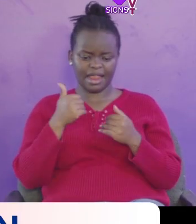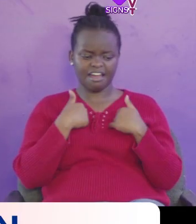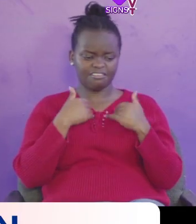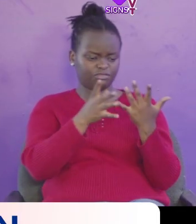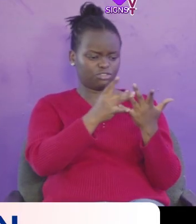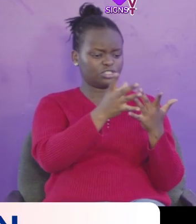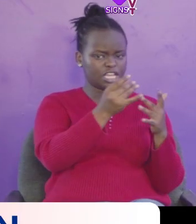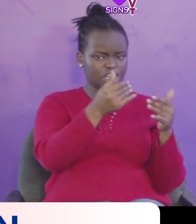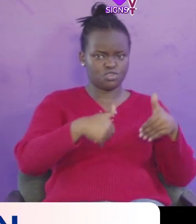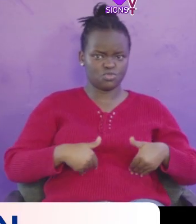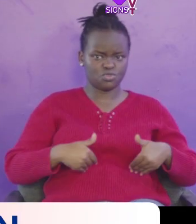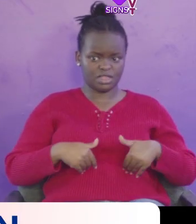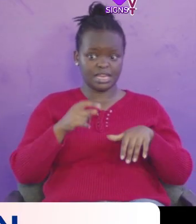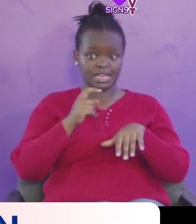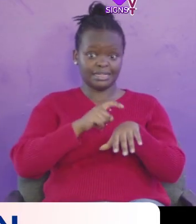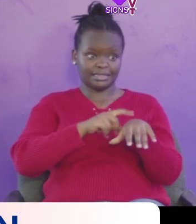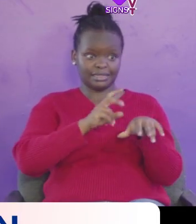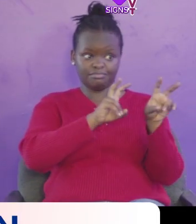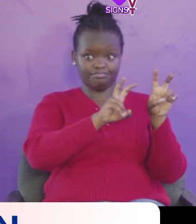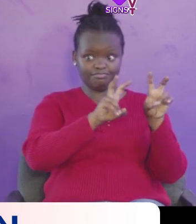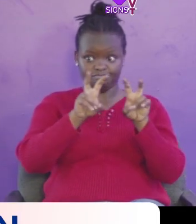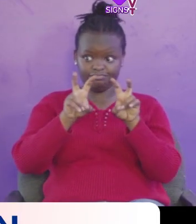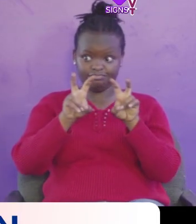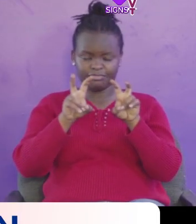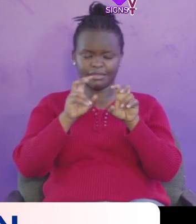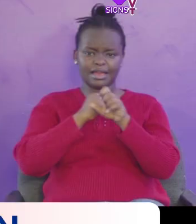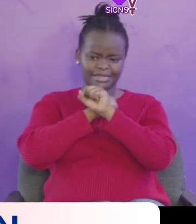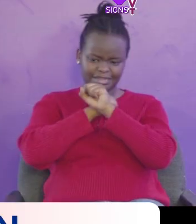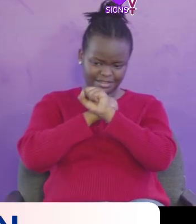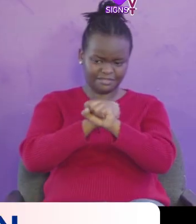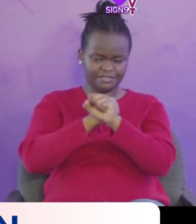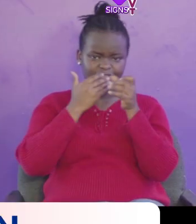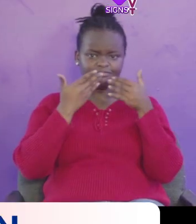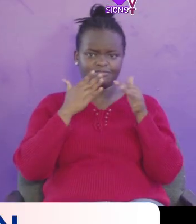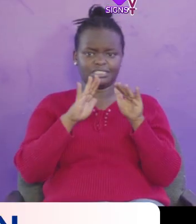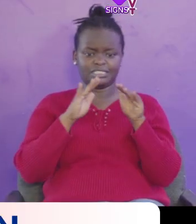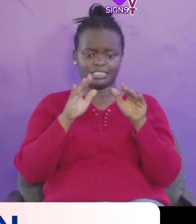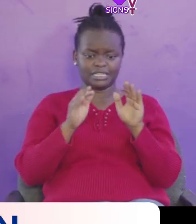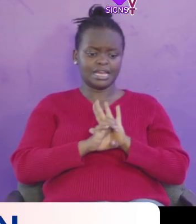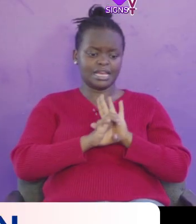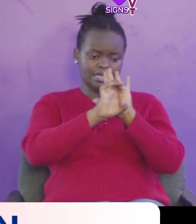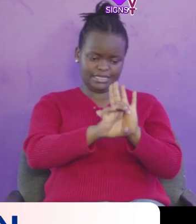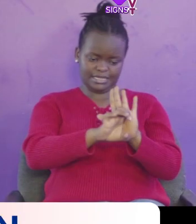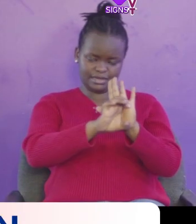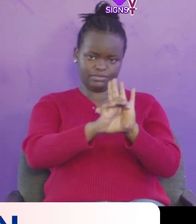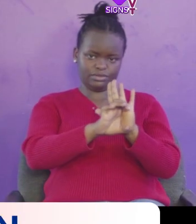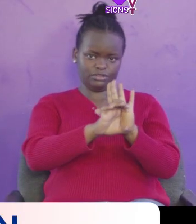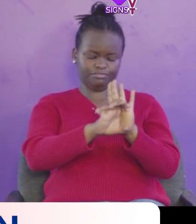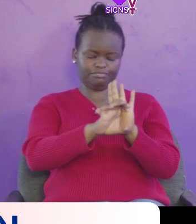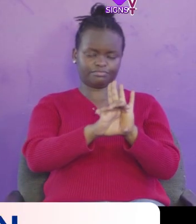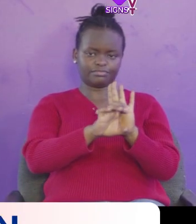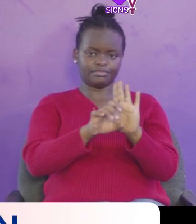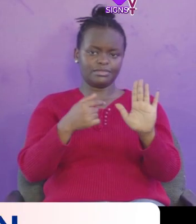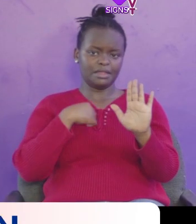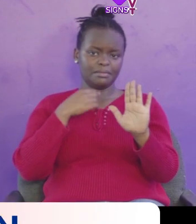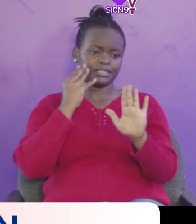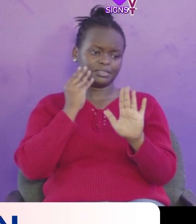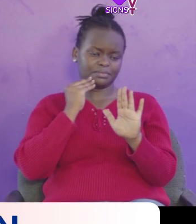Wenye ukimwongelea right and defend. Let me give you an example that I didn't want to